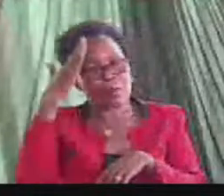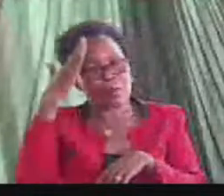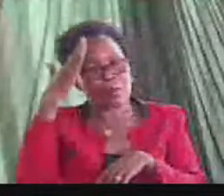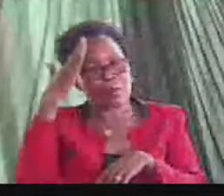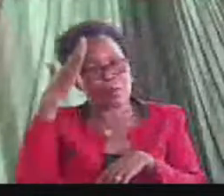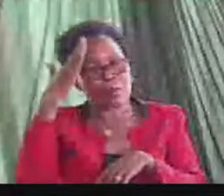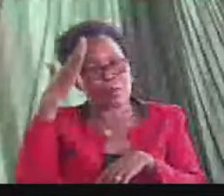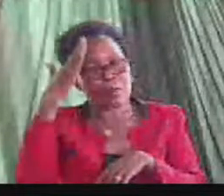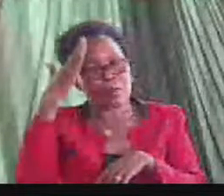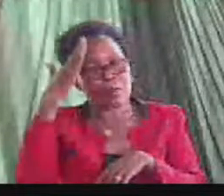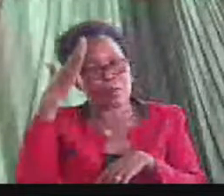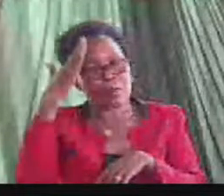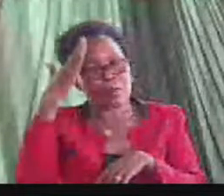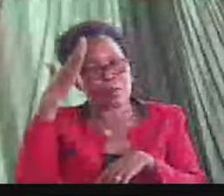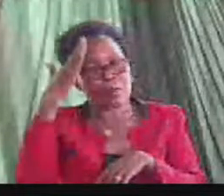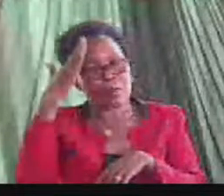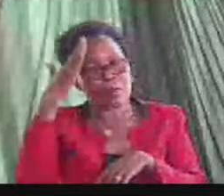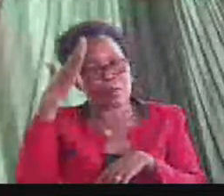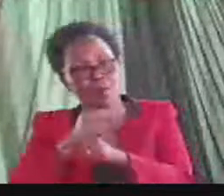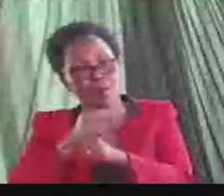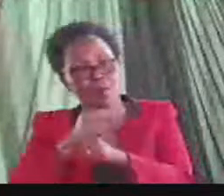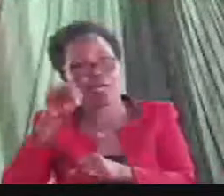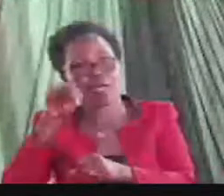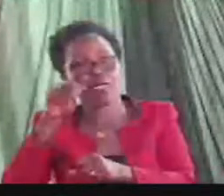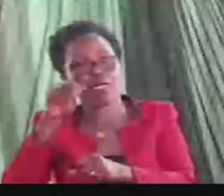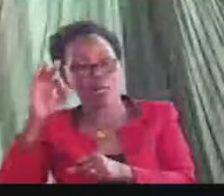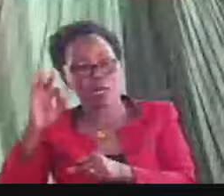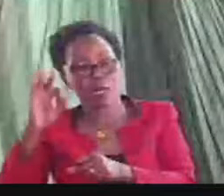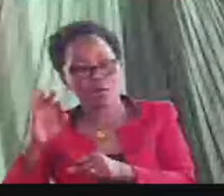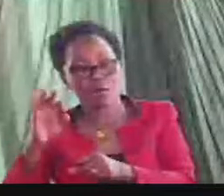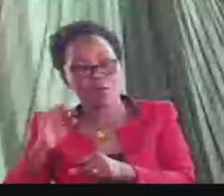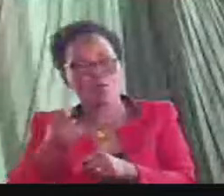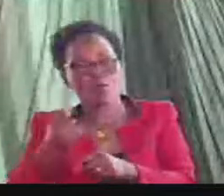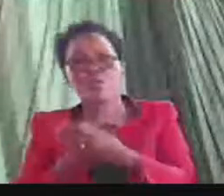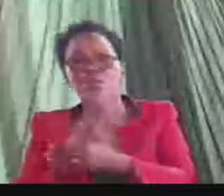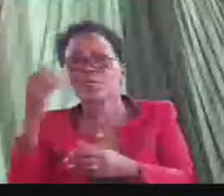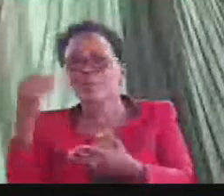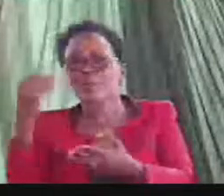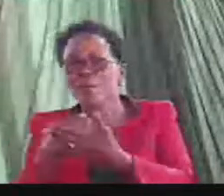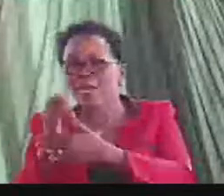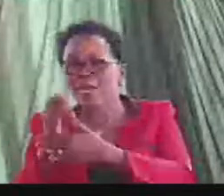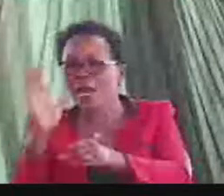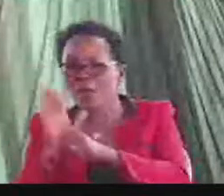spend millions, but when the instrument is bought, it doesn't work.